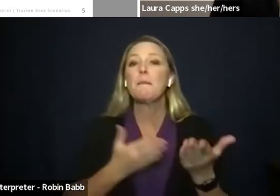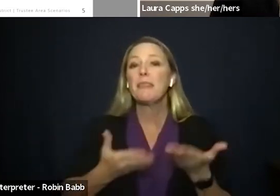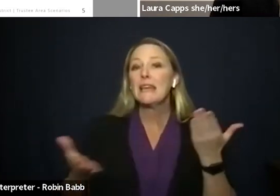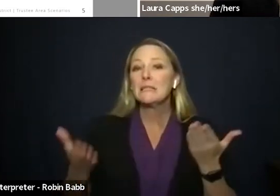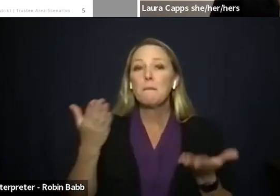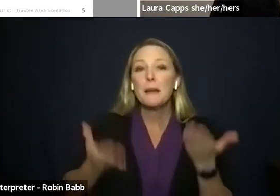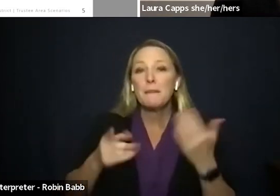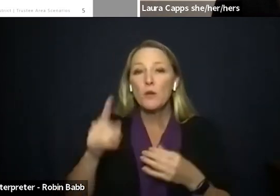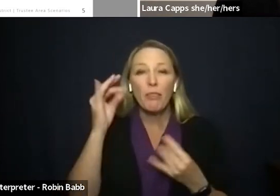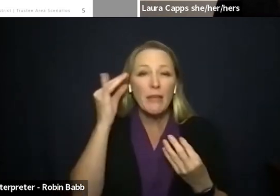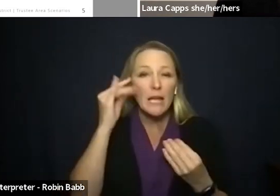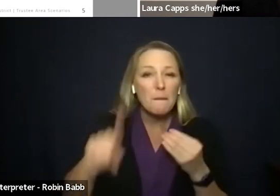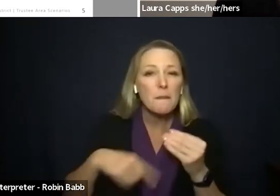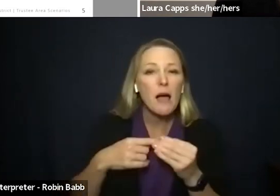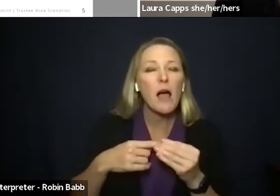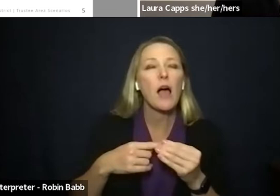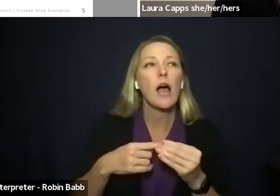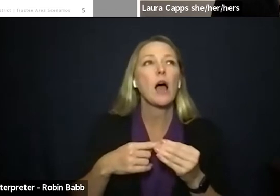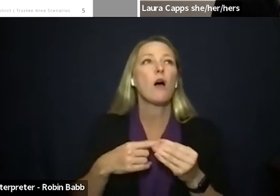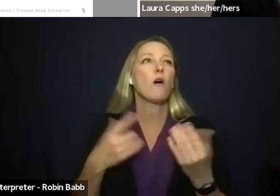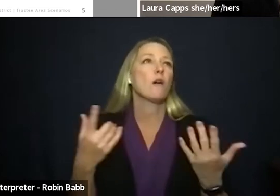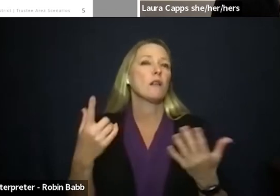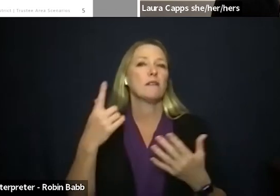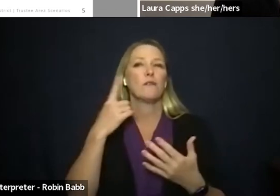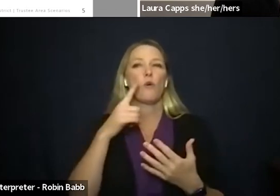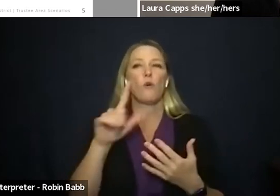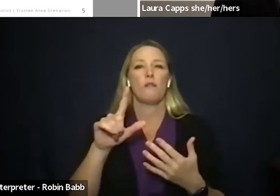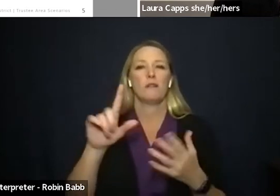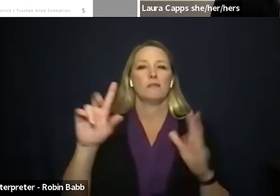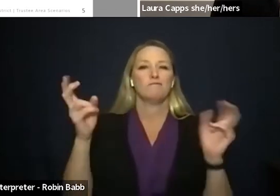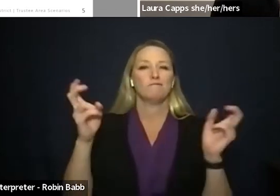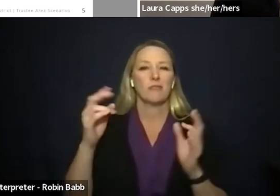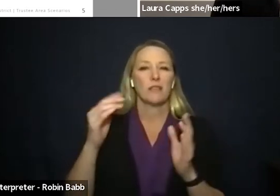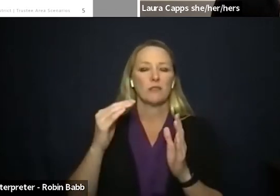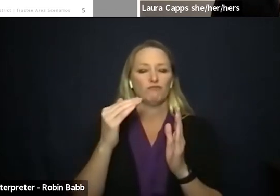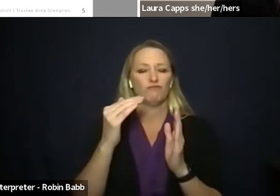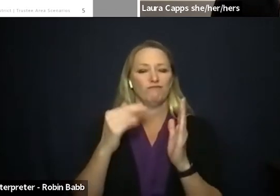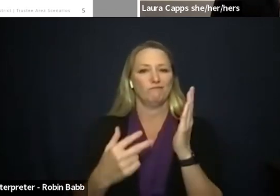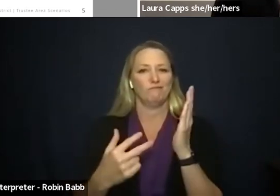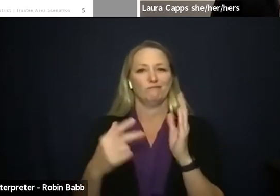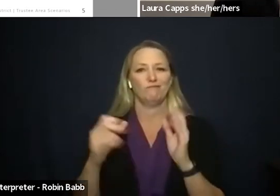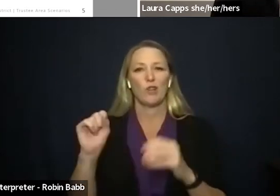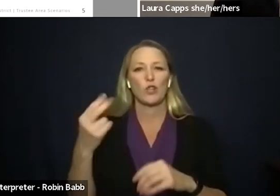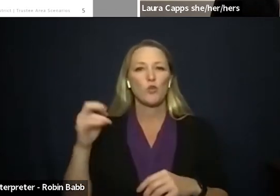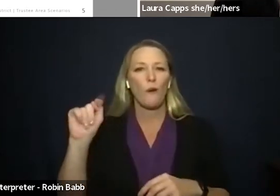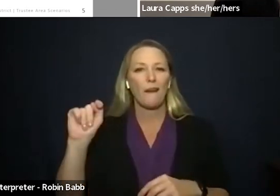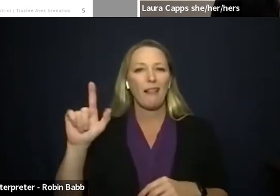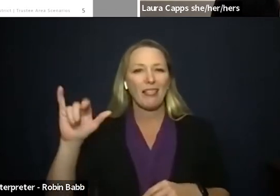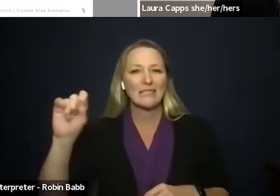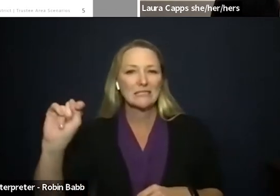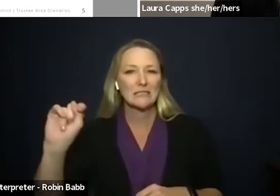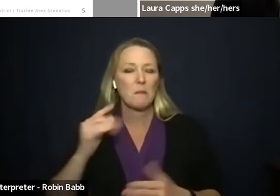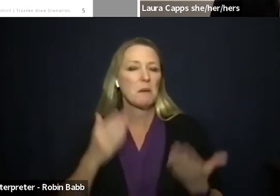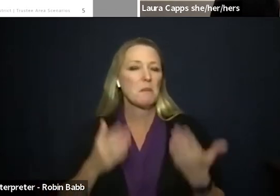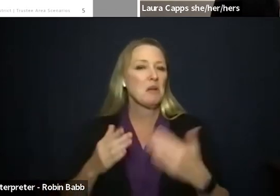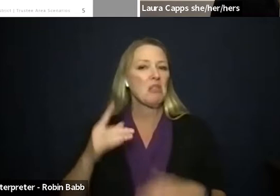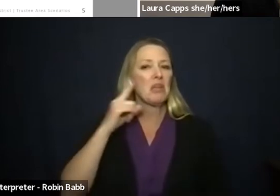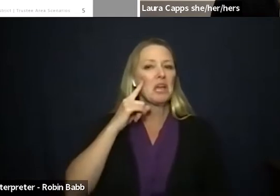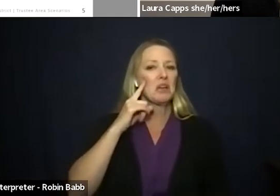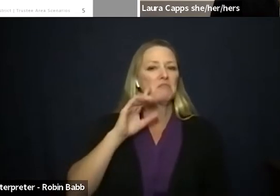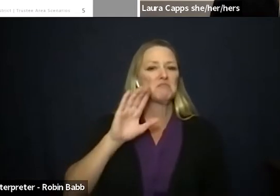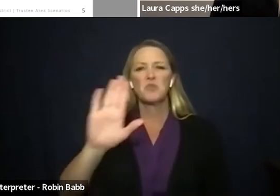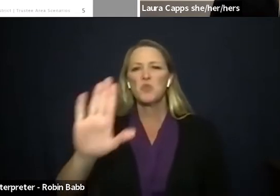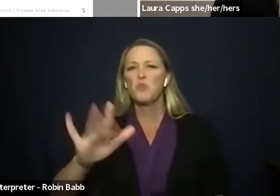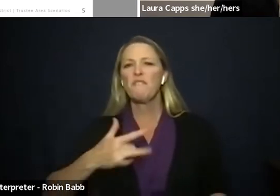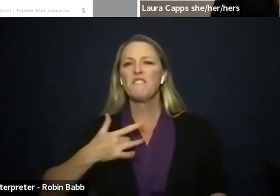consider when thinking about what a short list means to you uh just your your appetite or feelings towards a five or